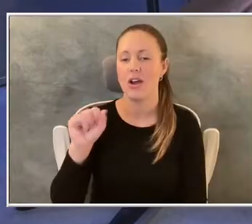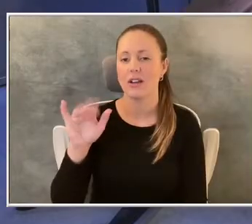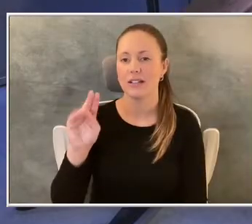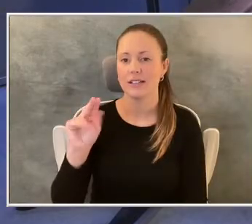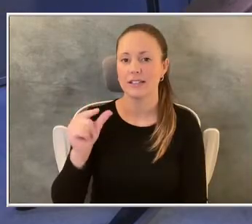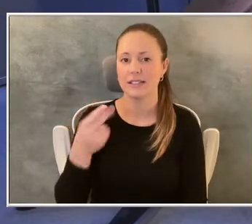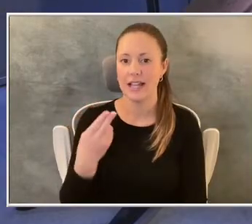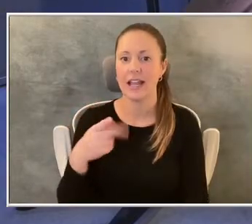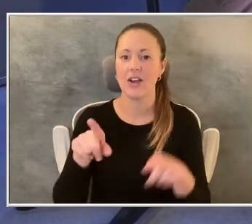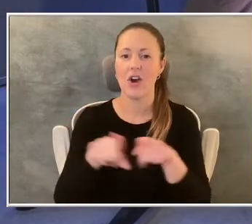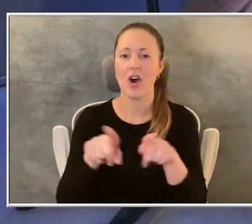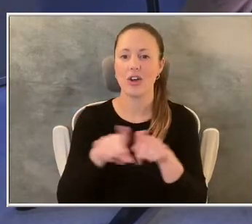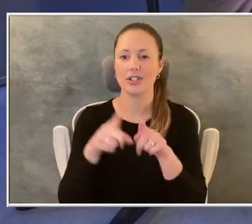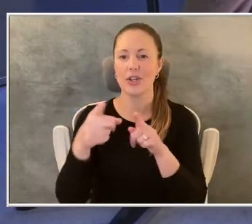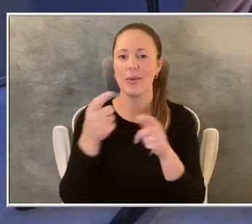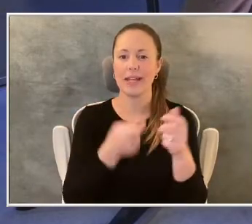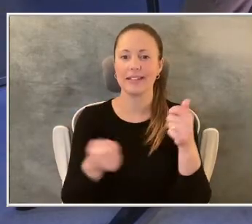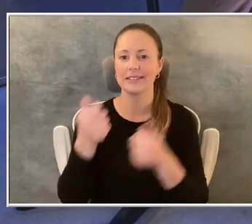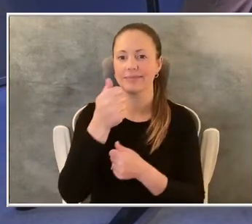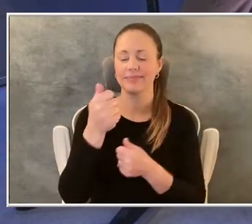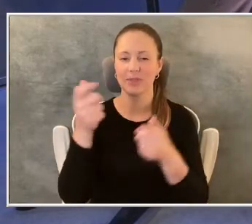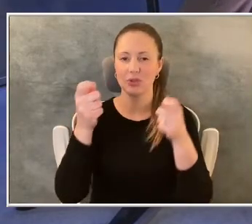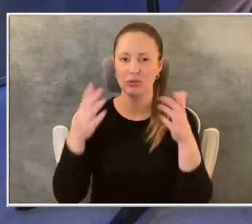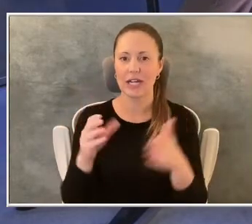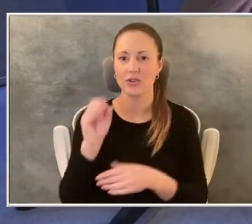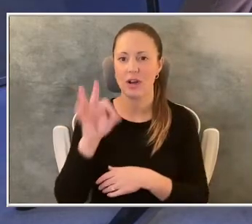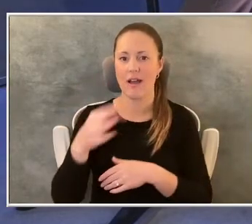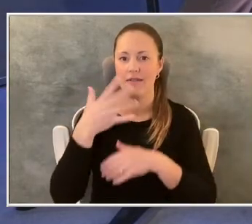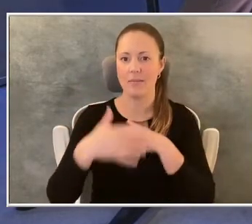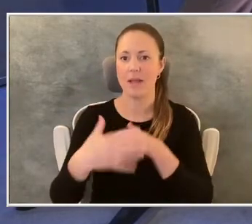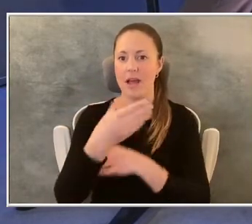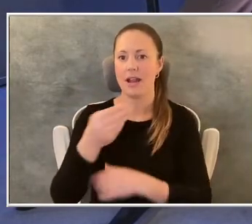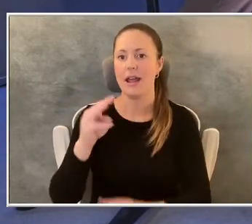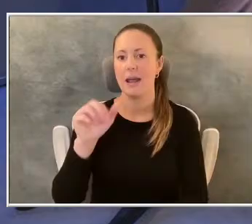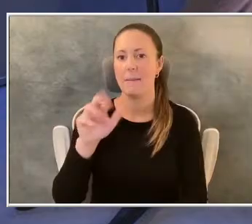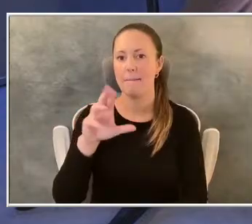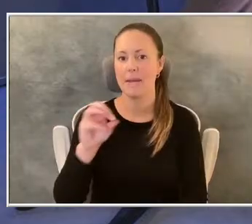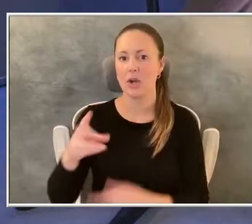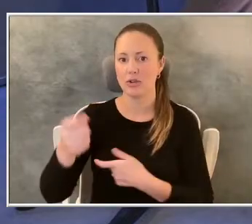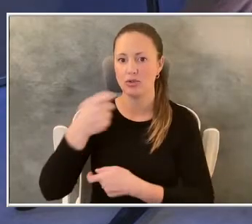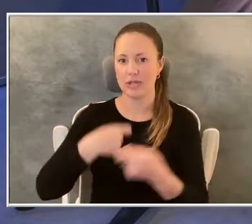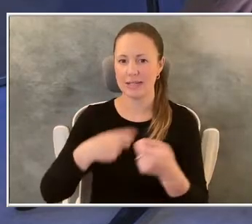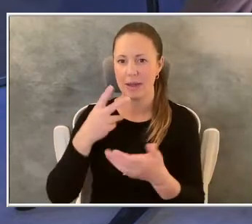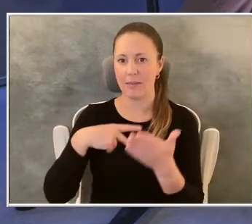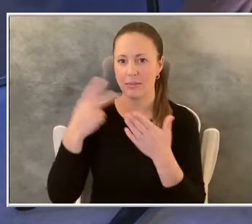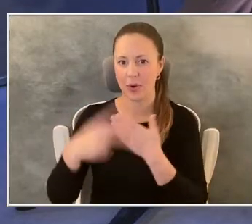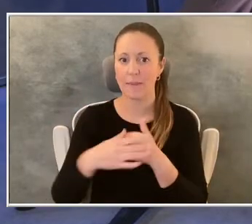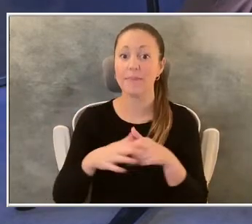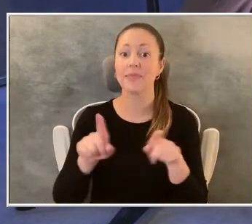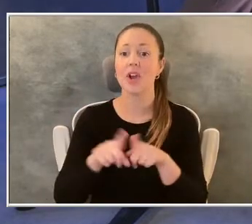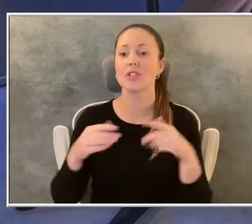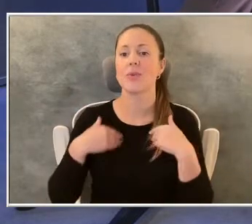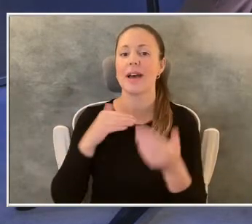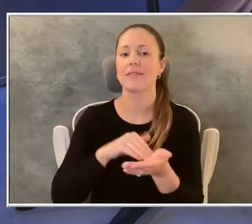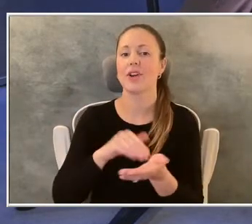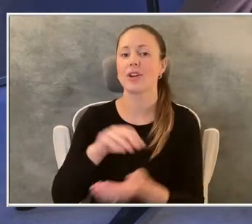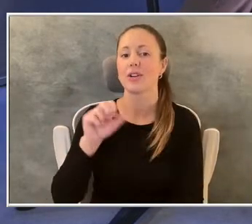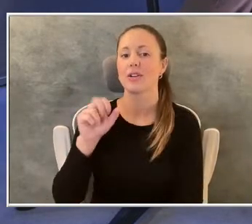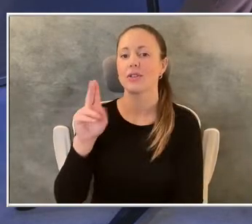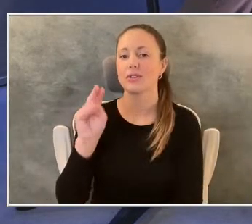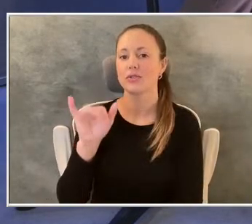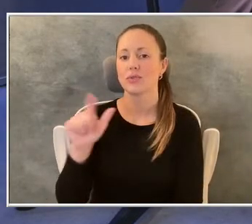the Deputy Director of the Blood and Marrow Transplant Program. We also have hematologist and oncologist, Dr. Sunil Abhyankar, who is